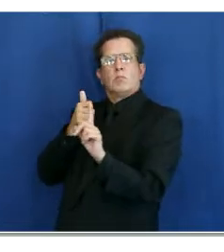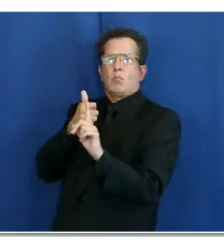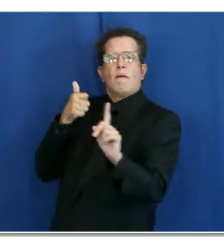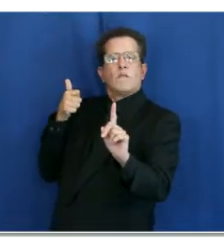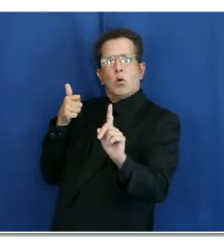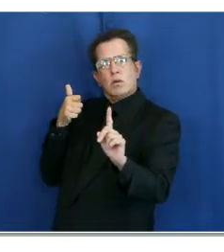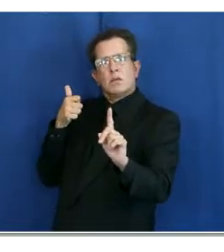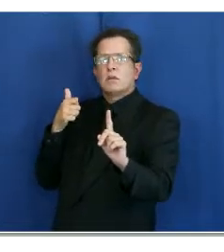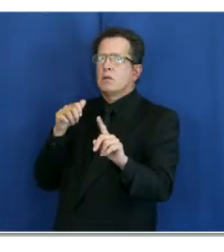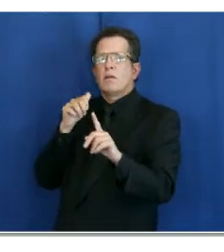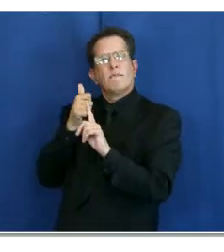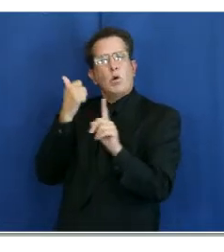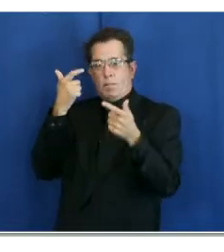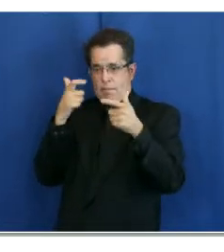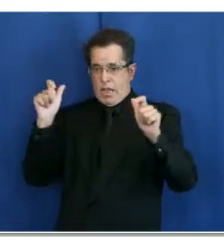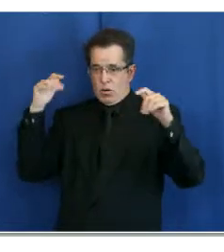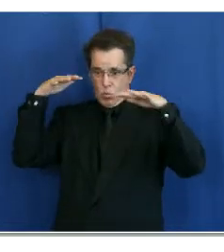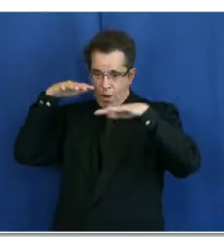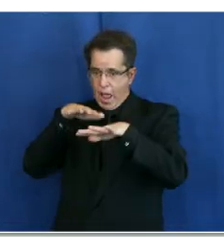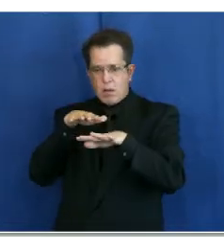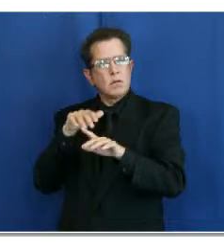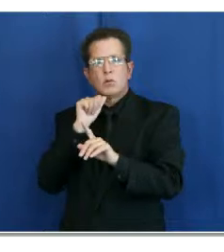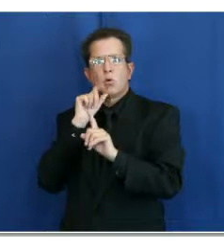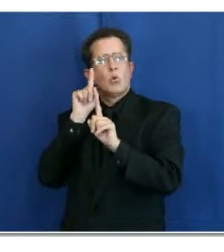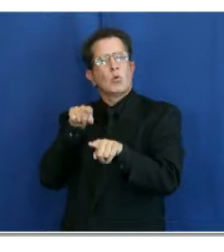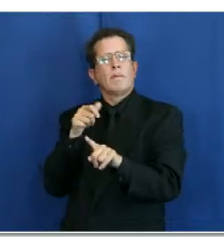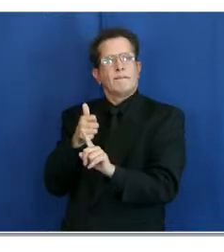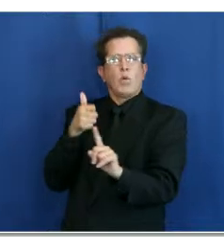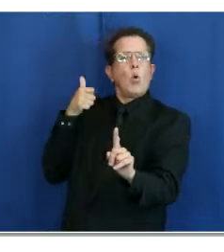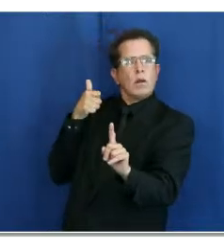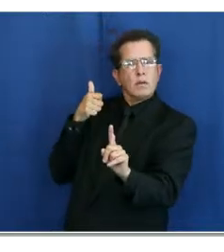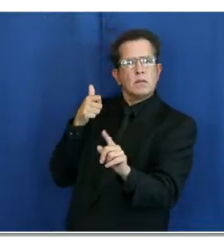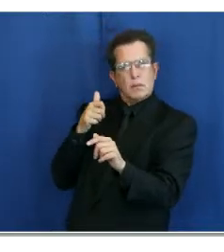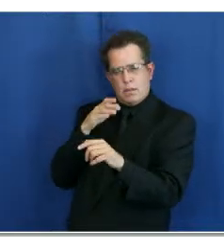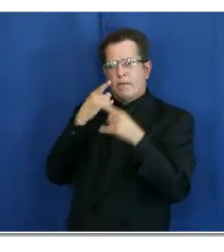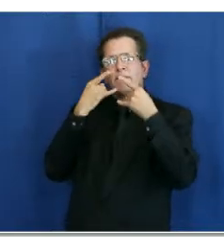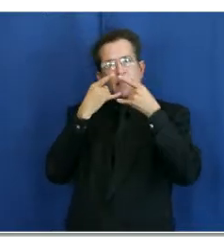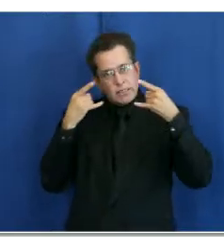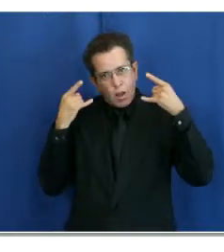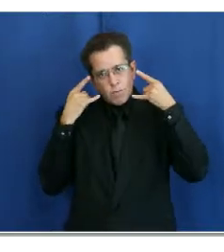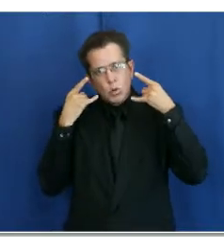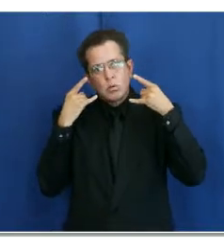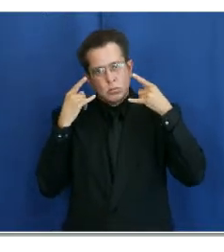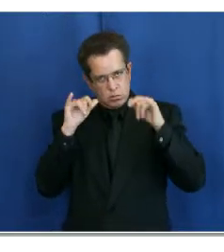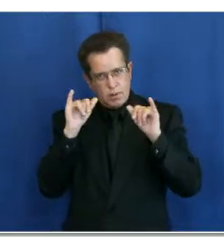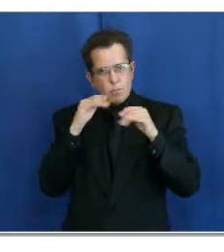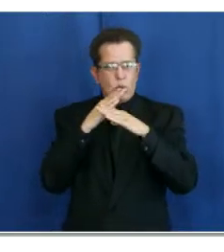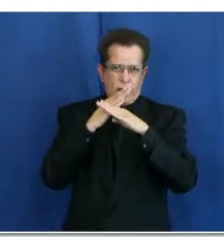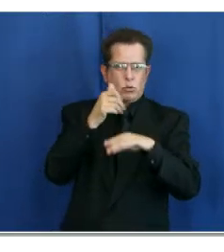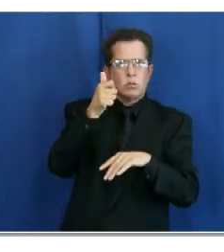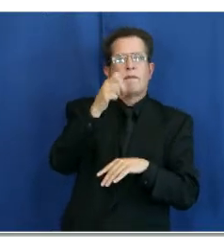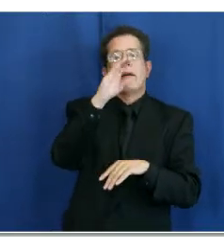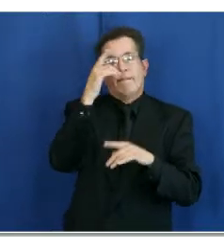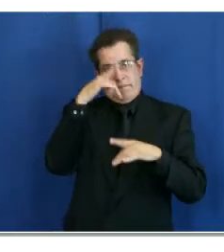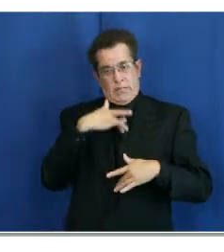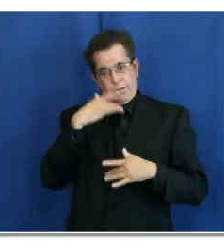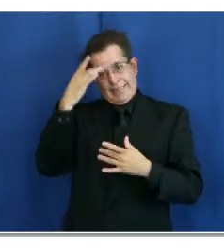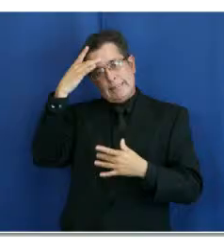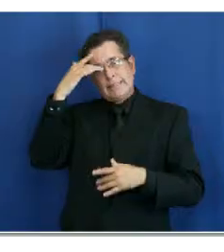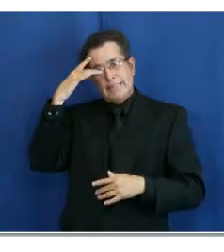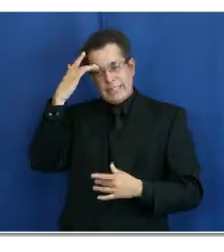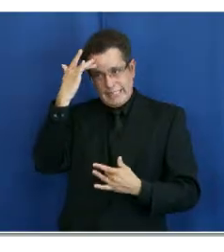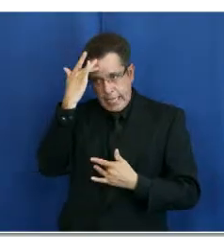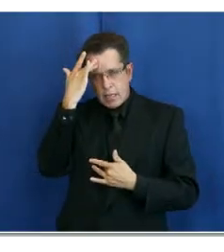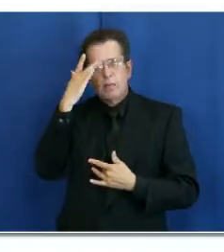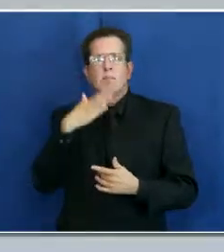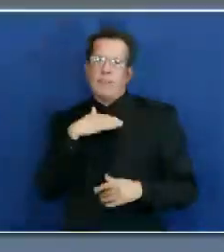covering, avoiding crowds and large gatherings, and obviously staying home if you are sick. Now